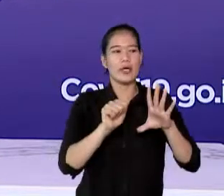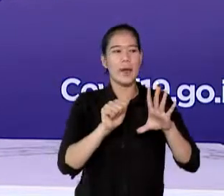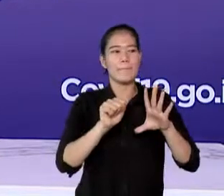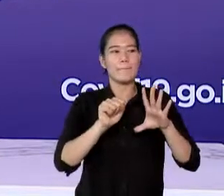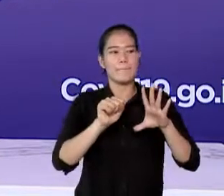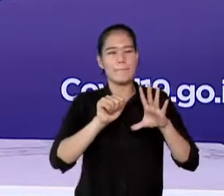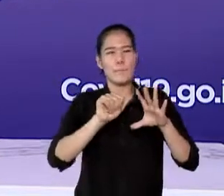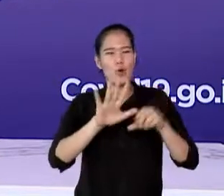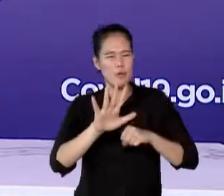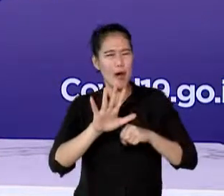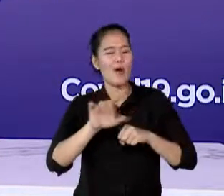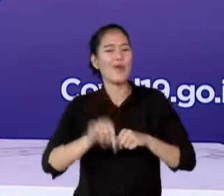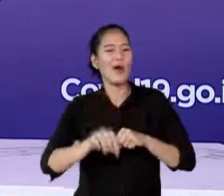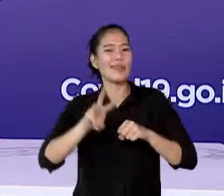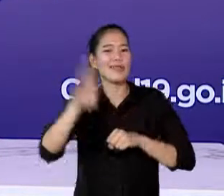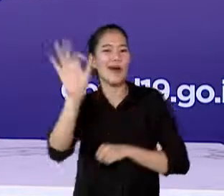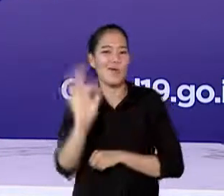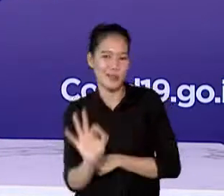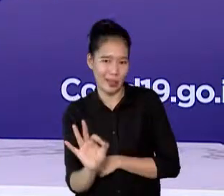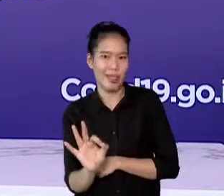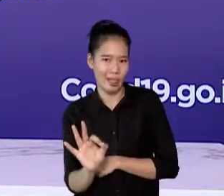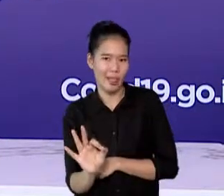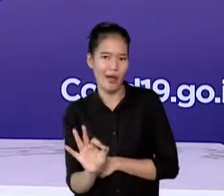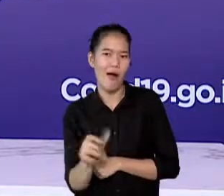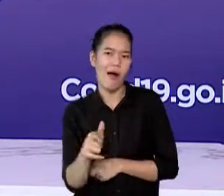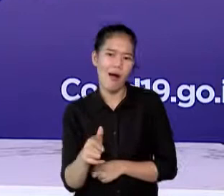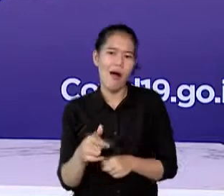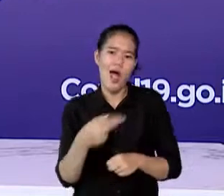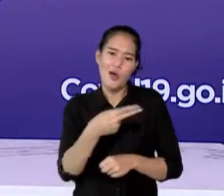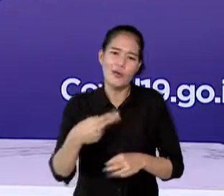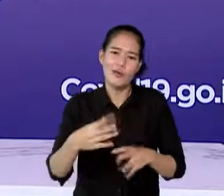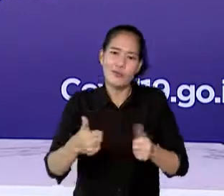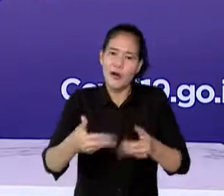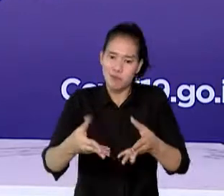Indonesian clinical trial is quite acceptable at